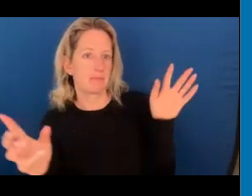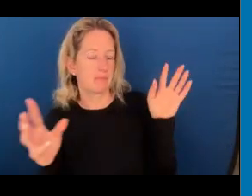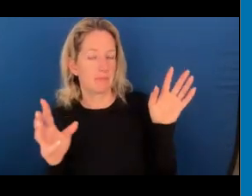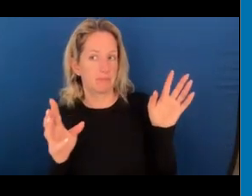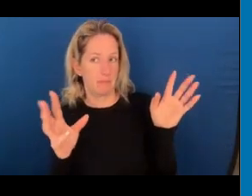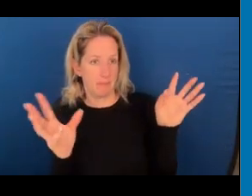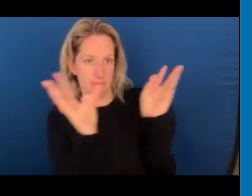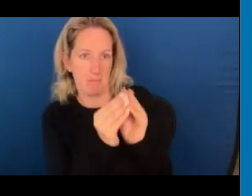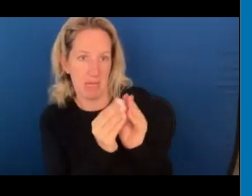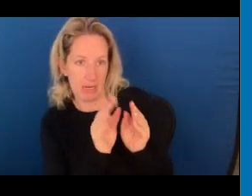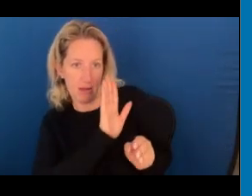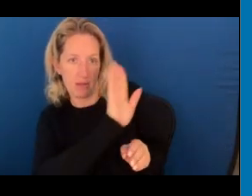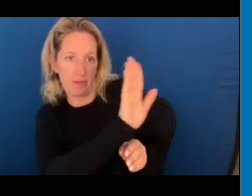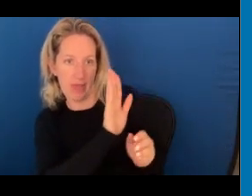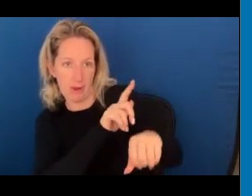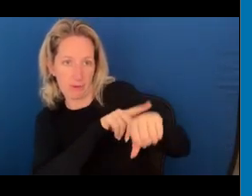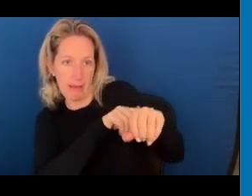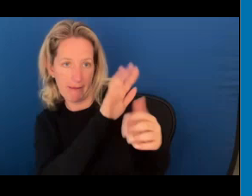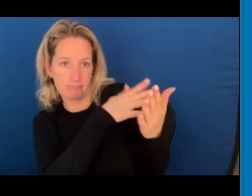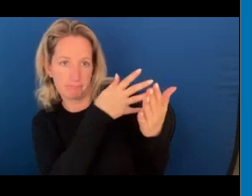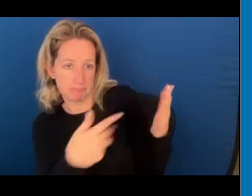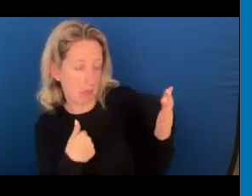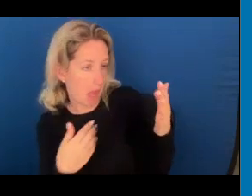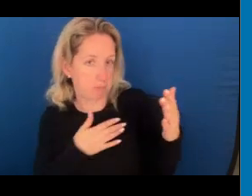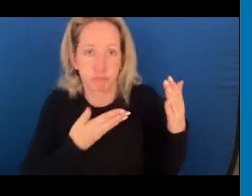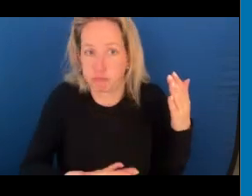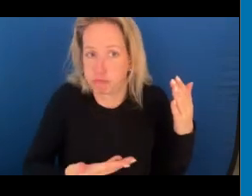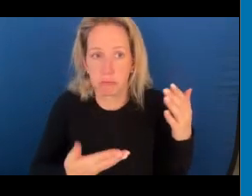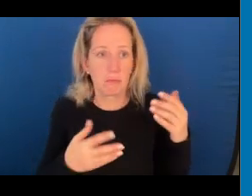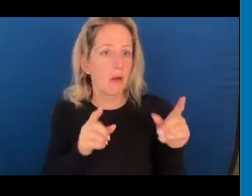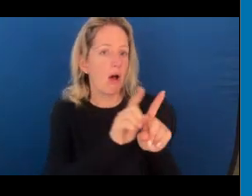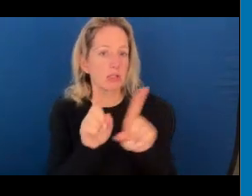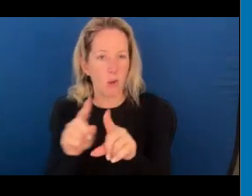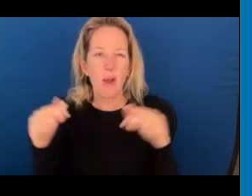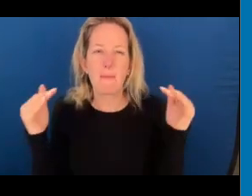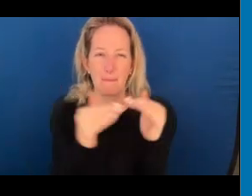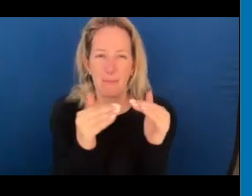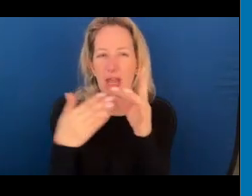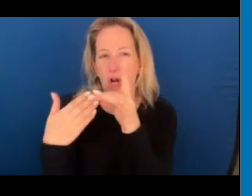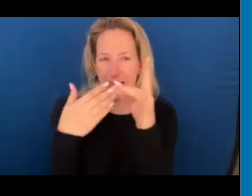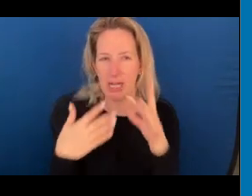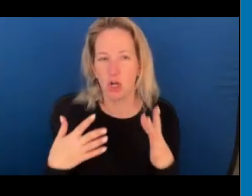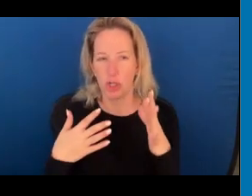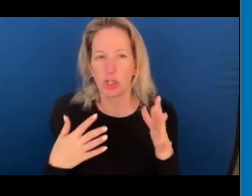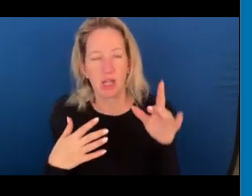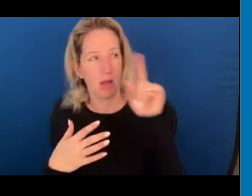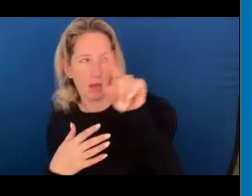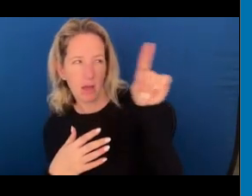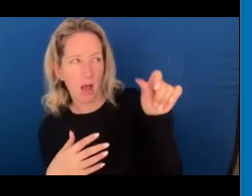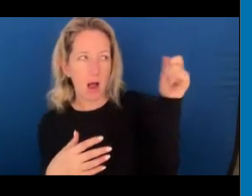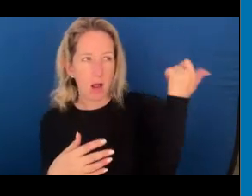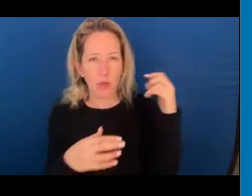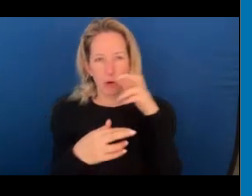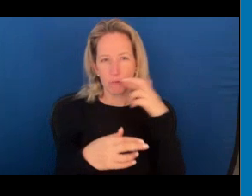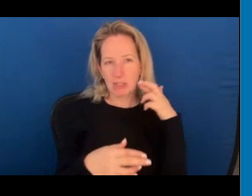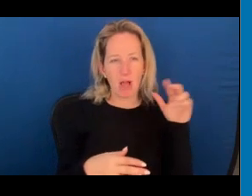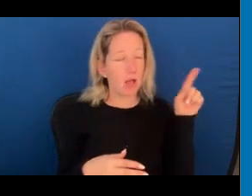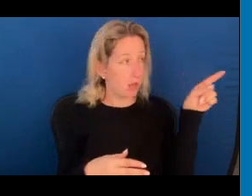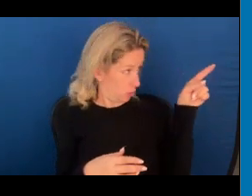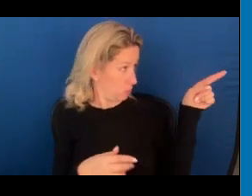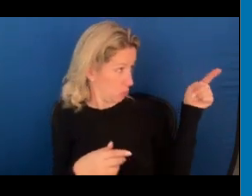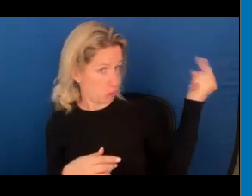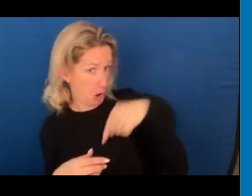at, and finding those peer leaders for them to relate to, connect with, to advocate for our story and our